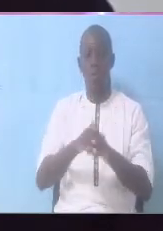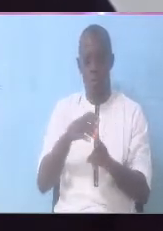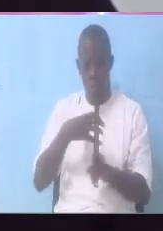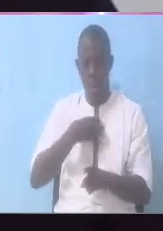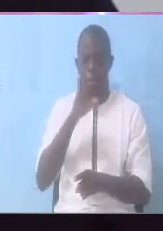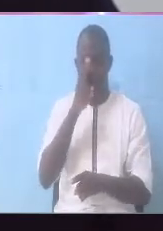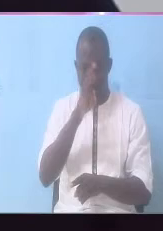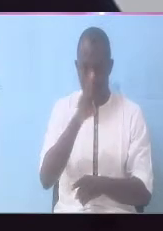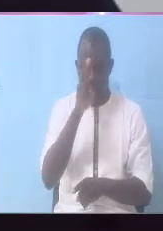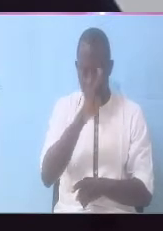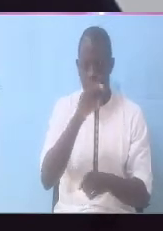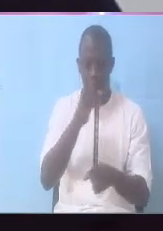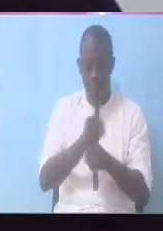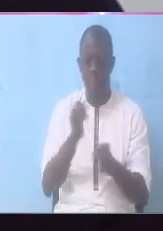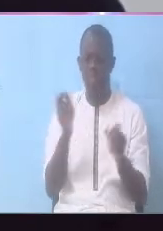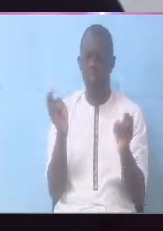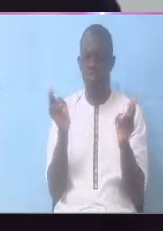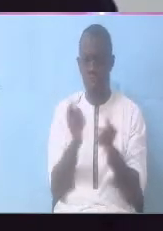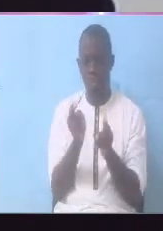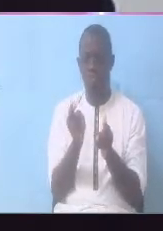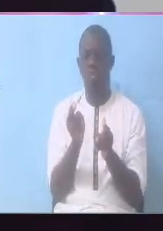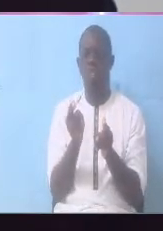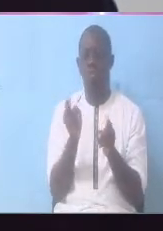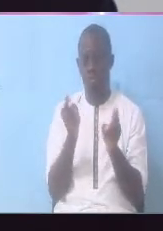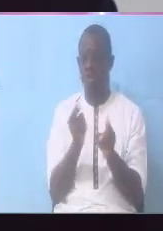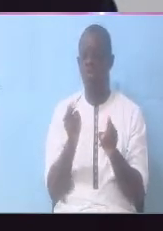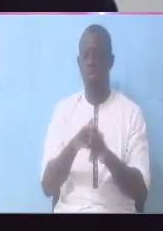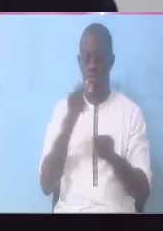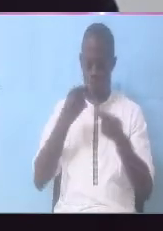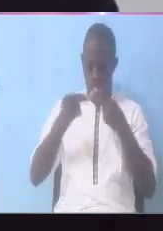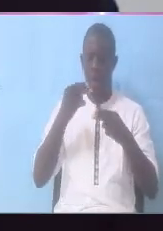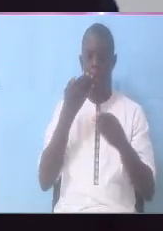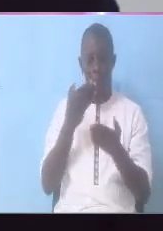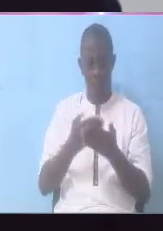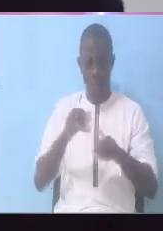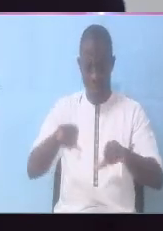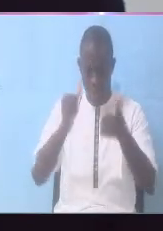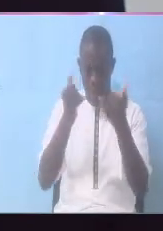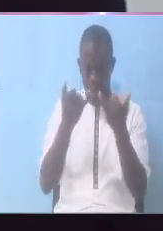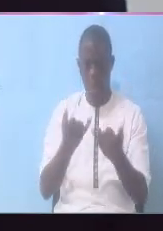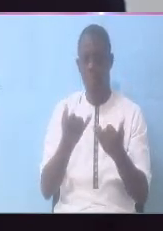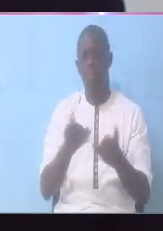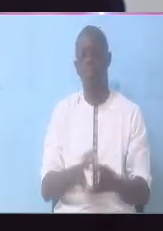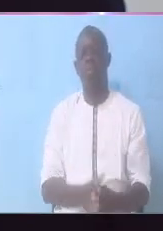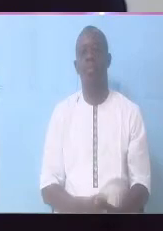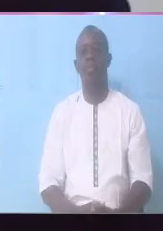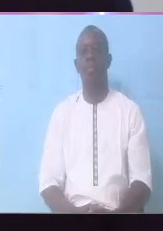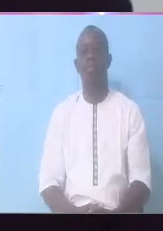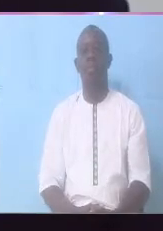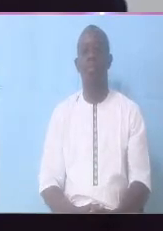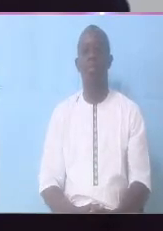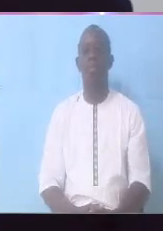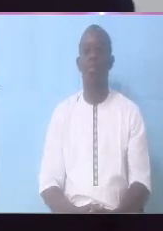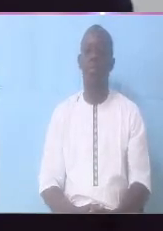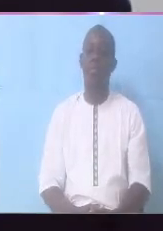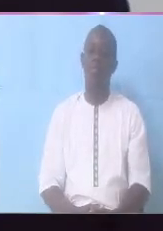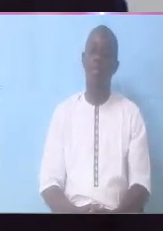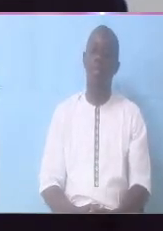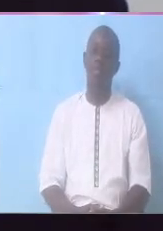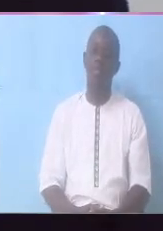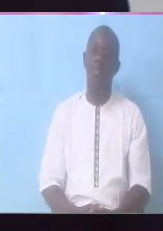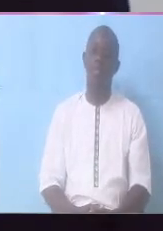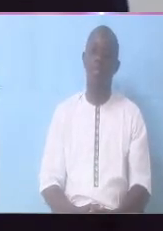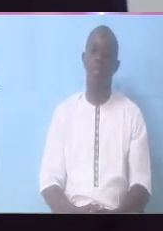try to condense it. Yes, sir. Please go ahead. So when the news broke in